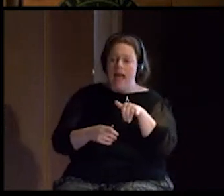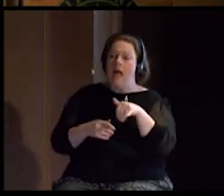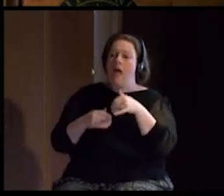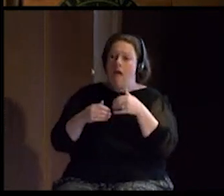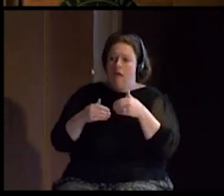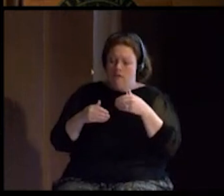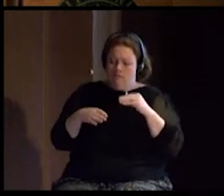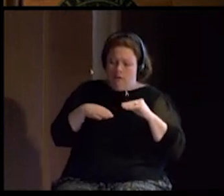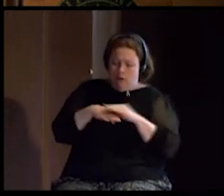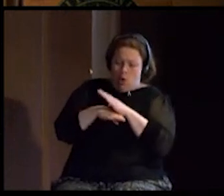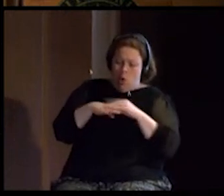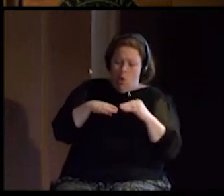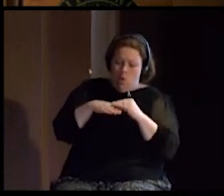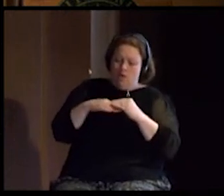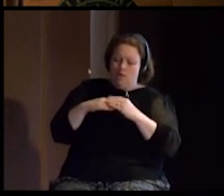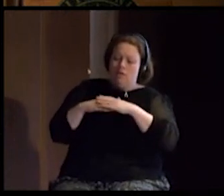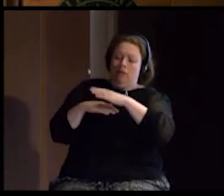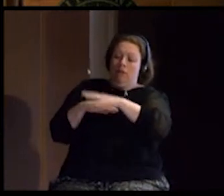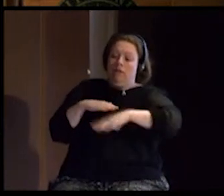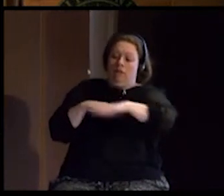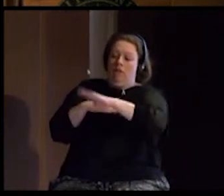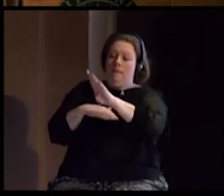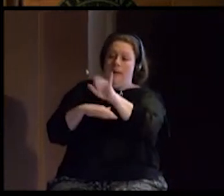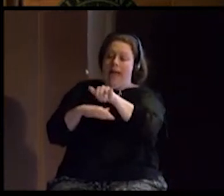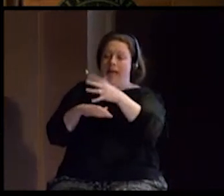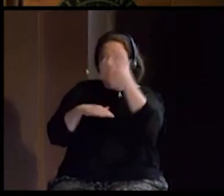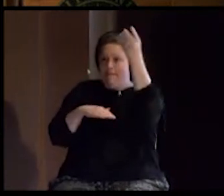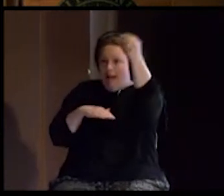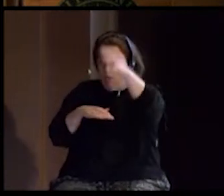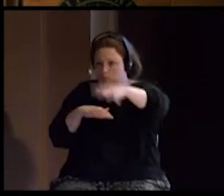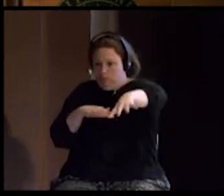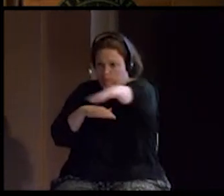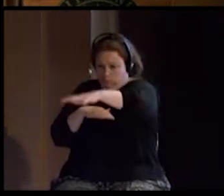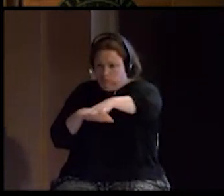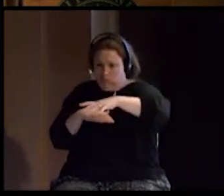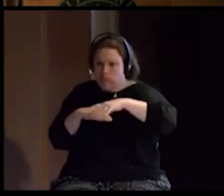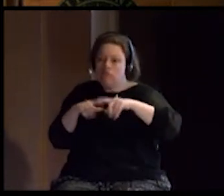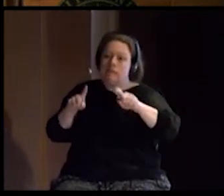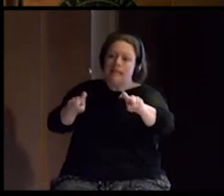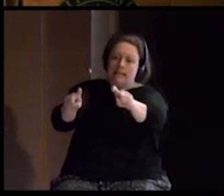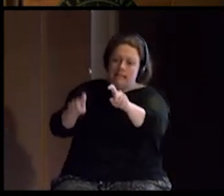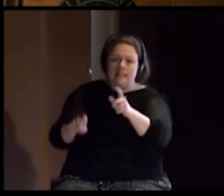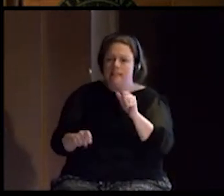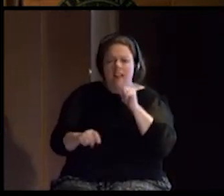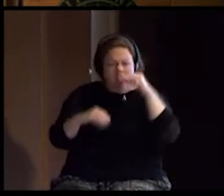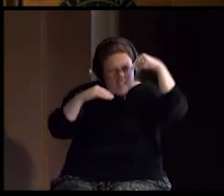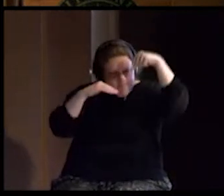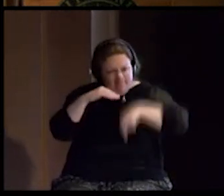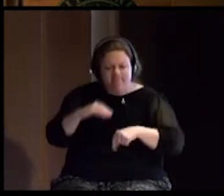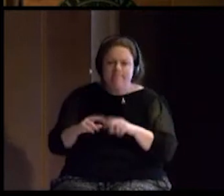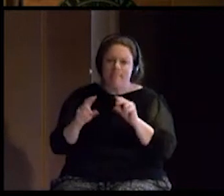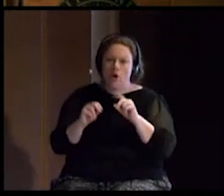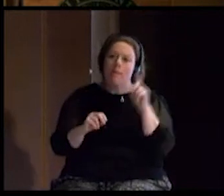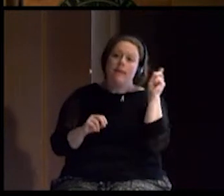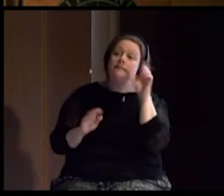severe sedimentation and under light sedimentation. And without going into too many details, here in this figure, in this